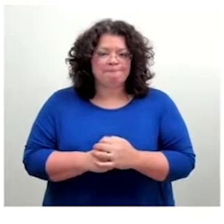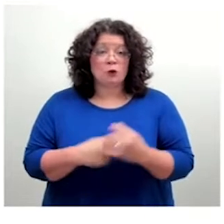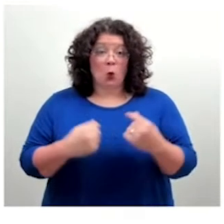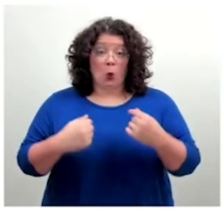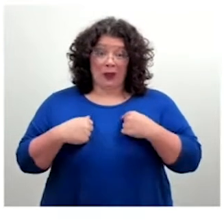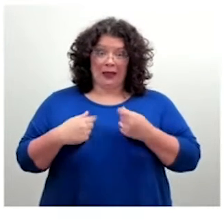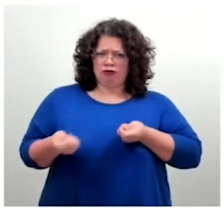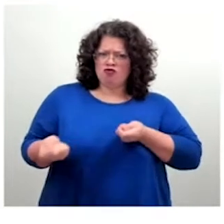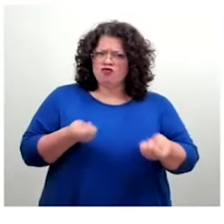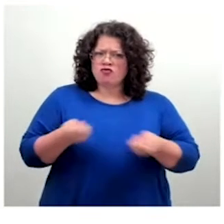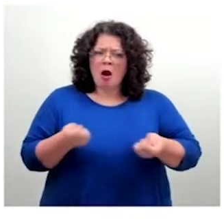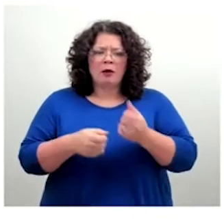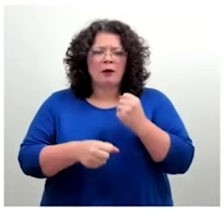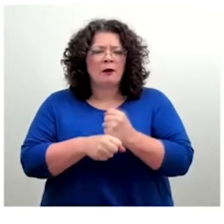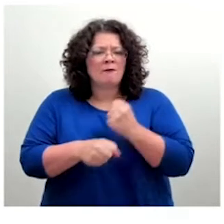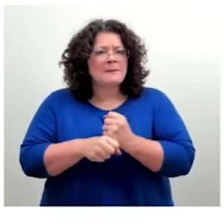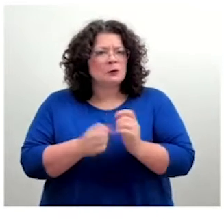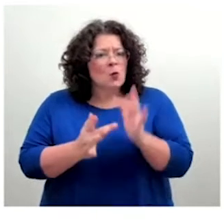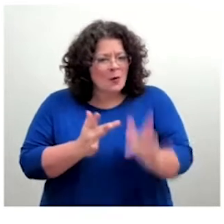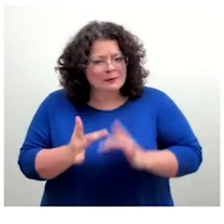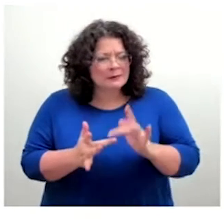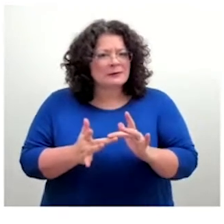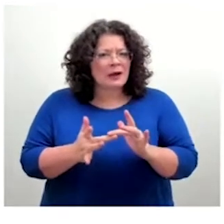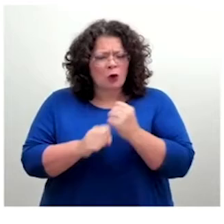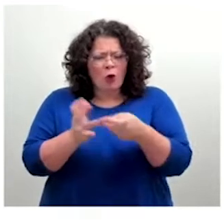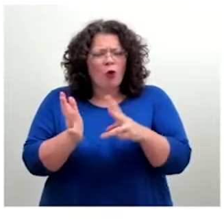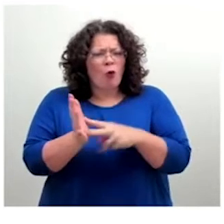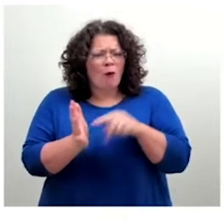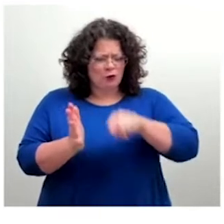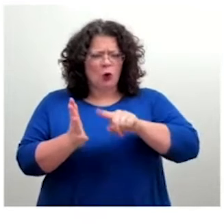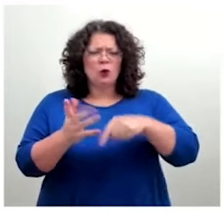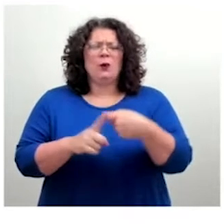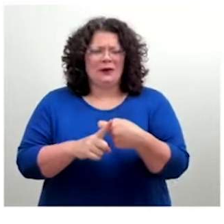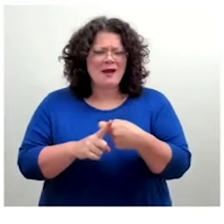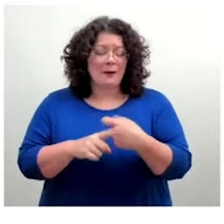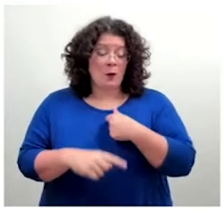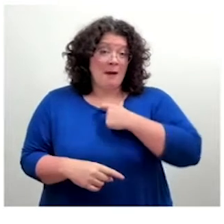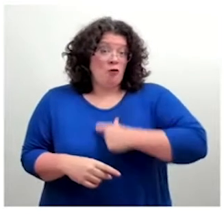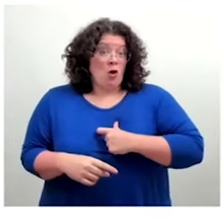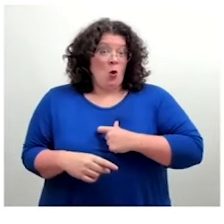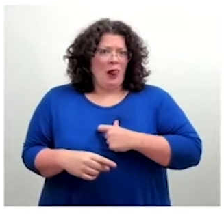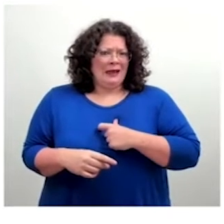we at GDS make our services as accessible as we can.